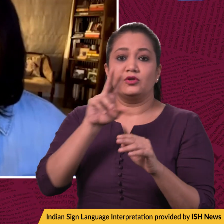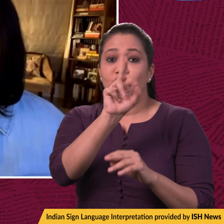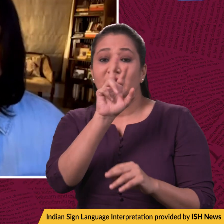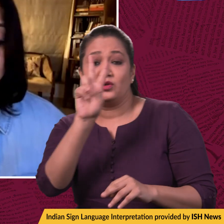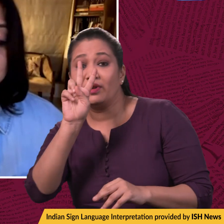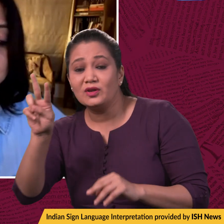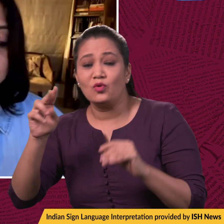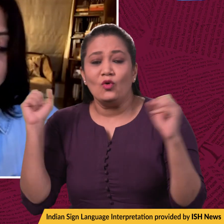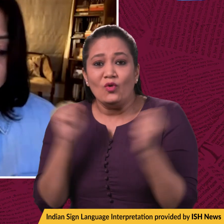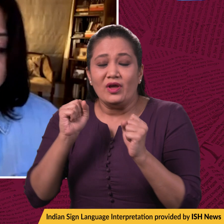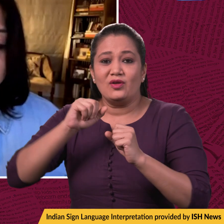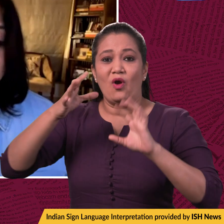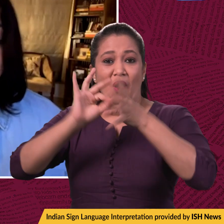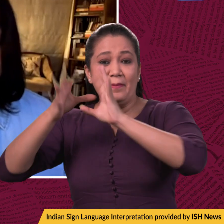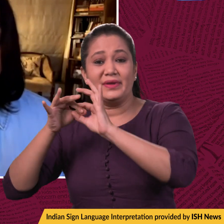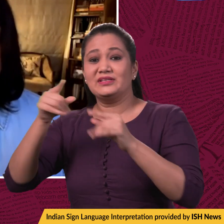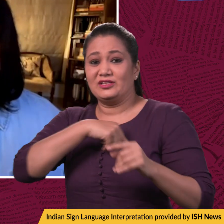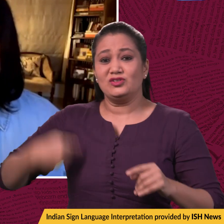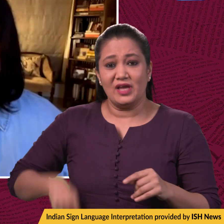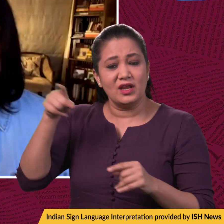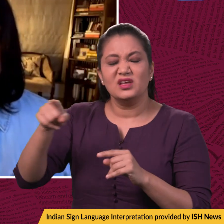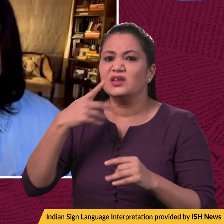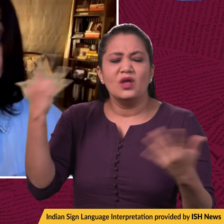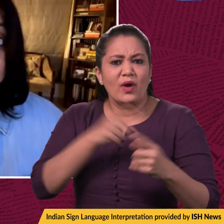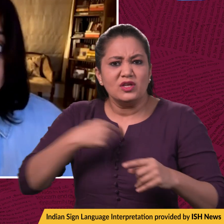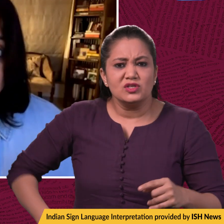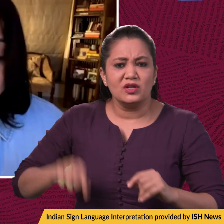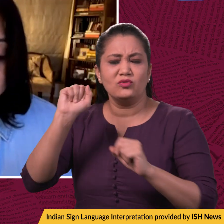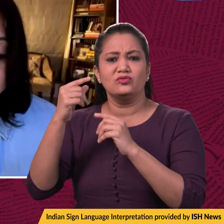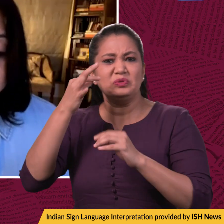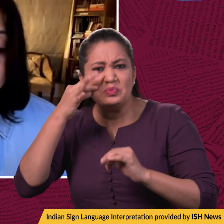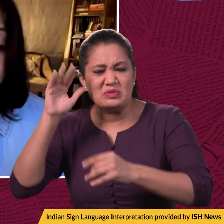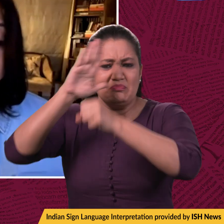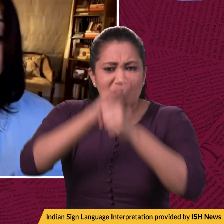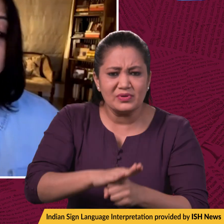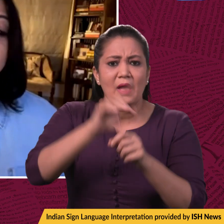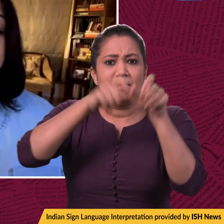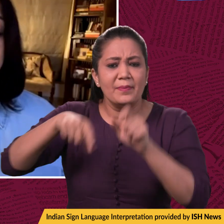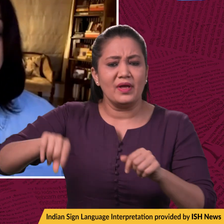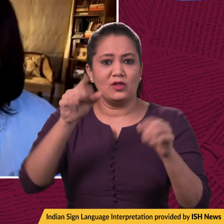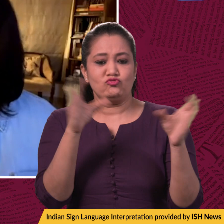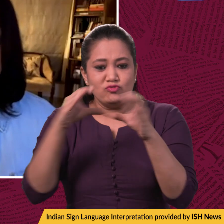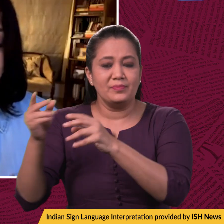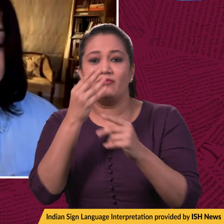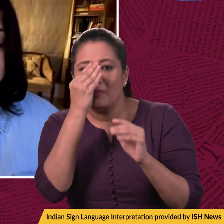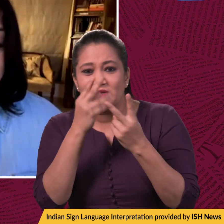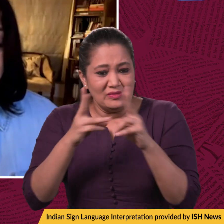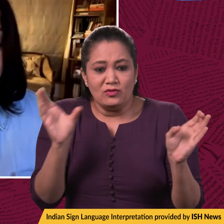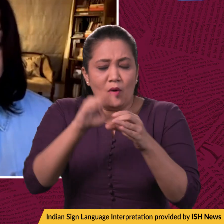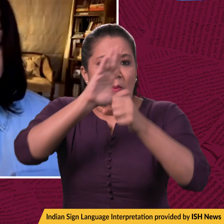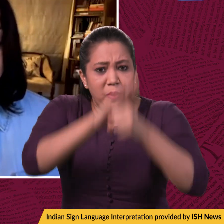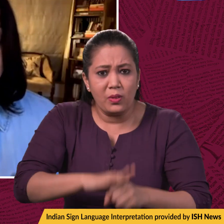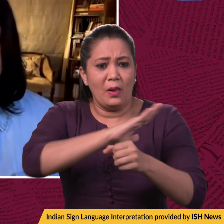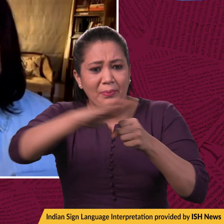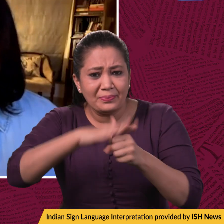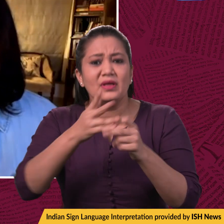2022 Winter Olympics to be held in China due to China's human rights atrocities against the Uyghur and other Muslim minorities. The